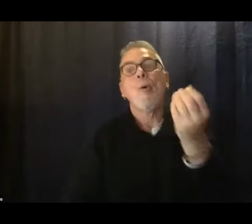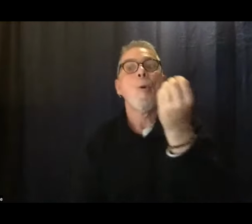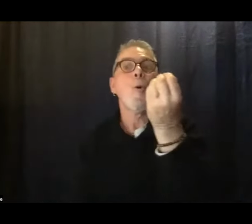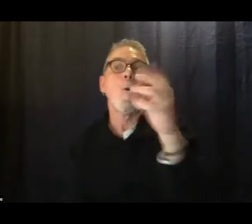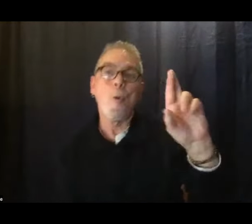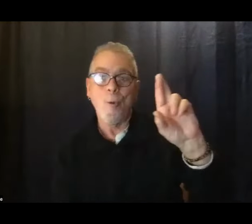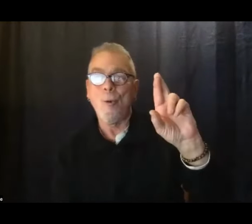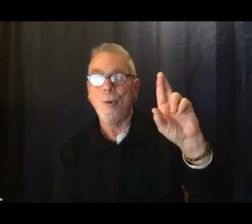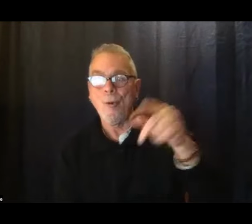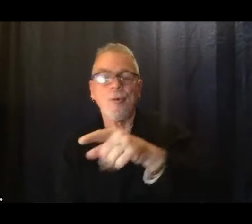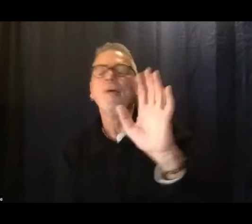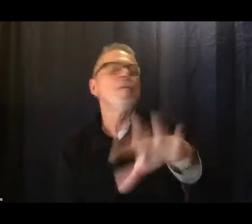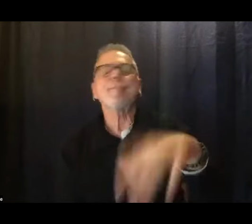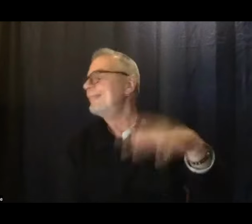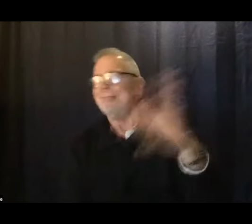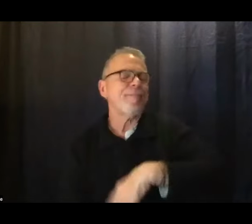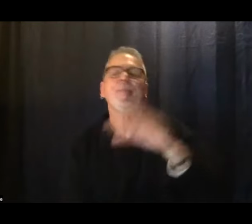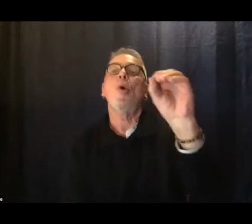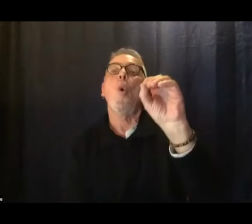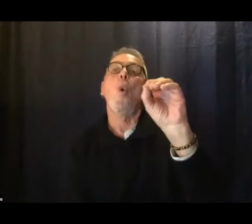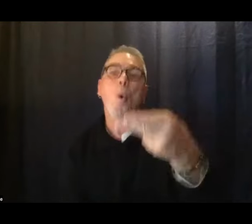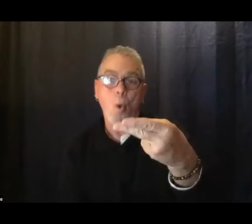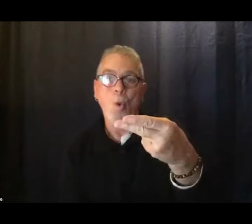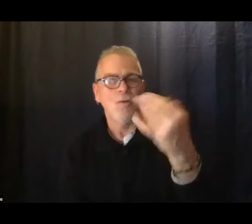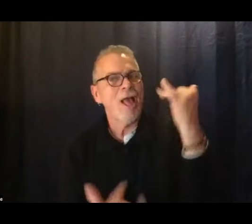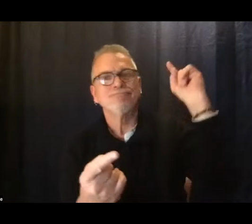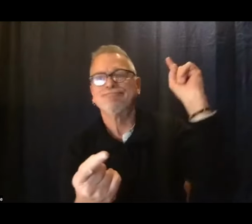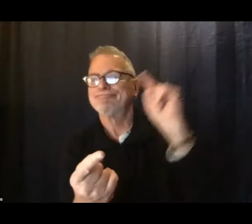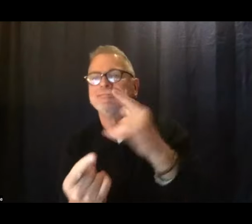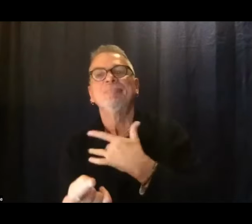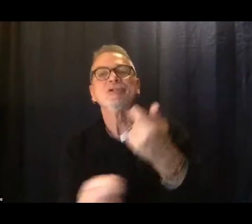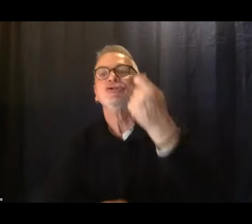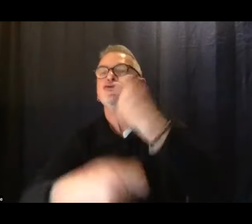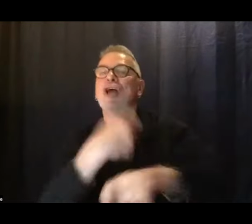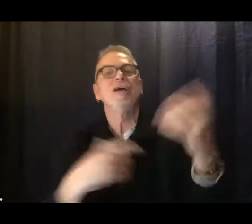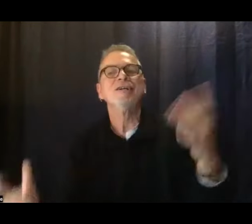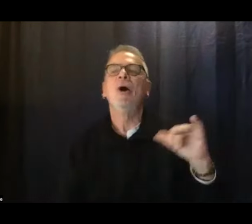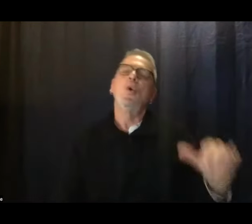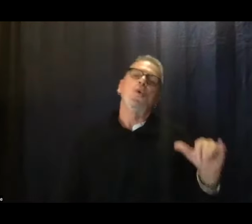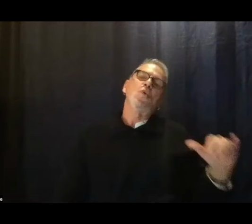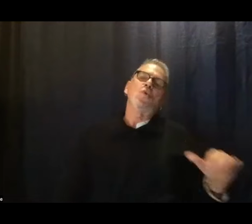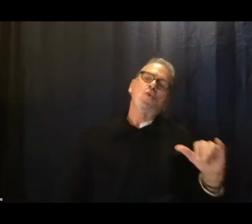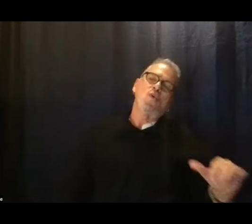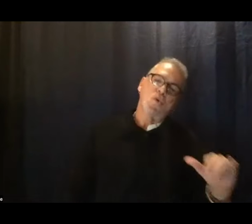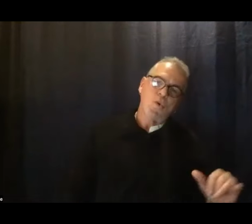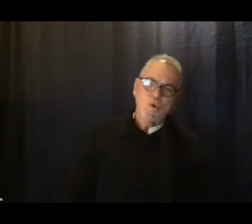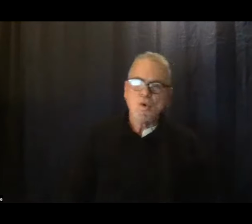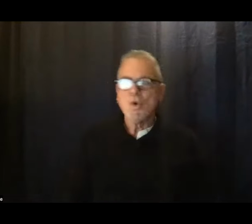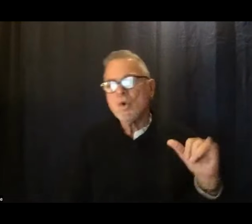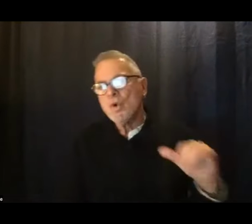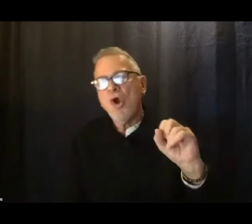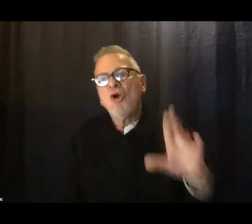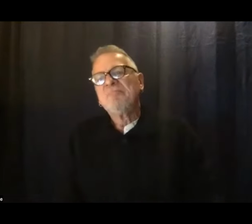more than the younger generation. Or, sorry, O. So that